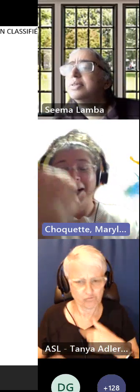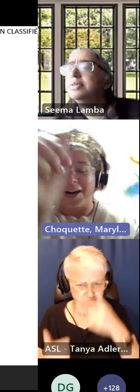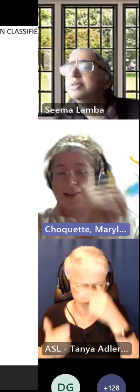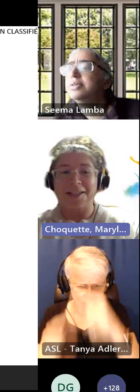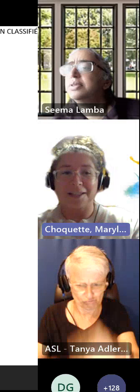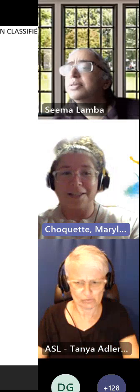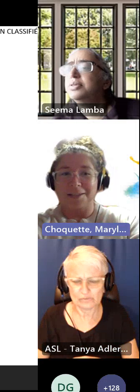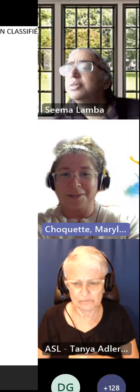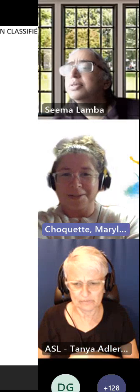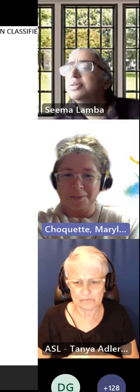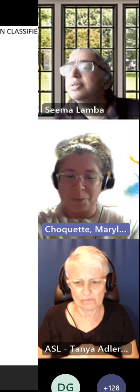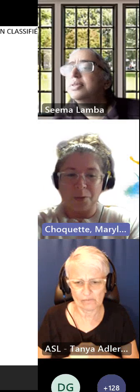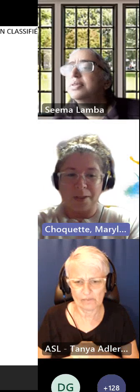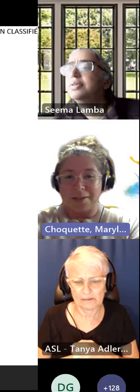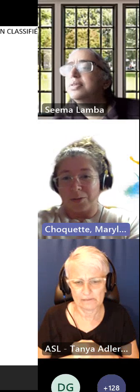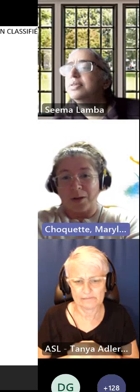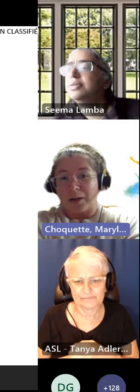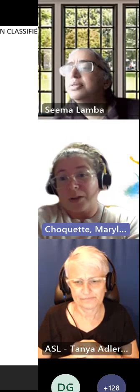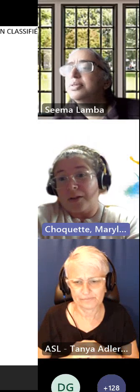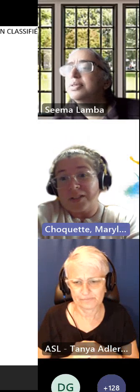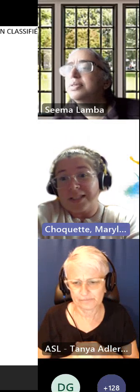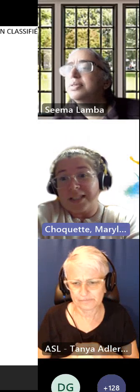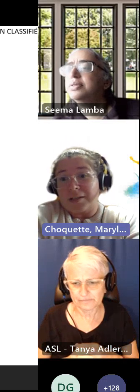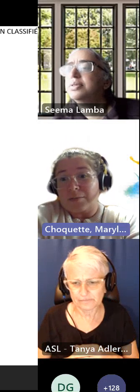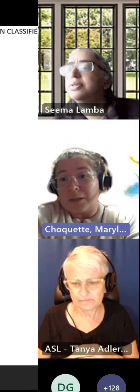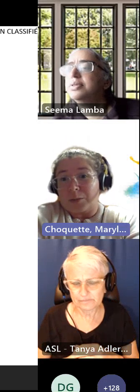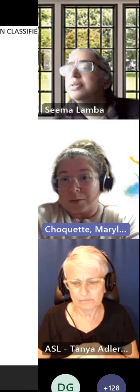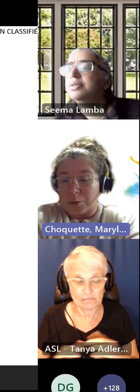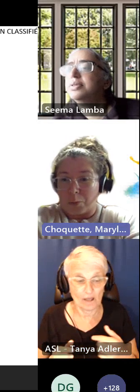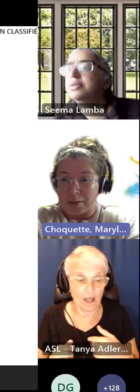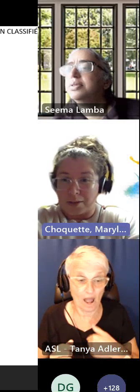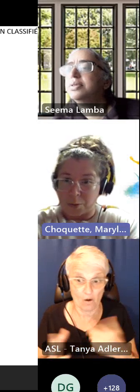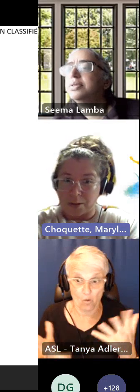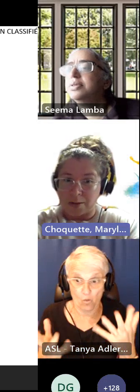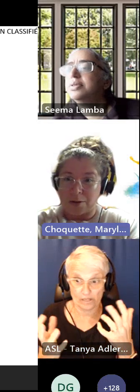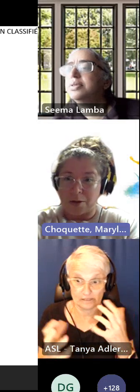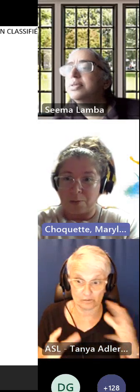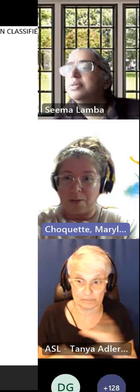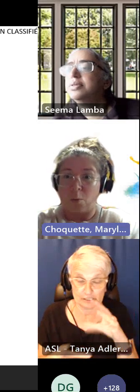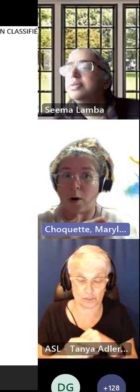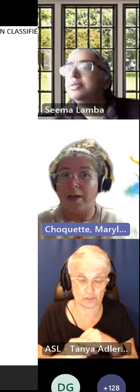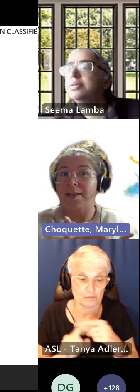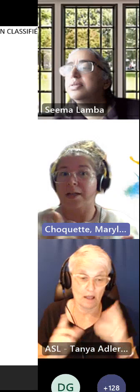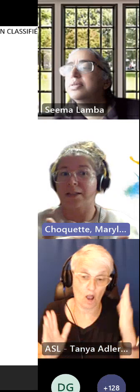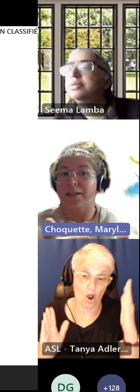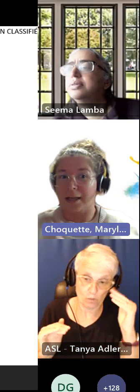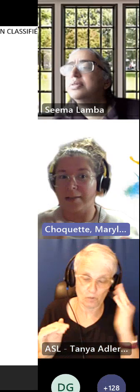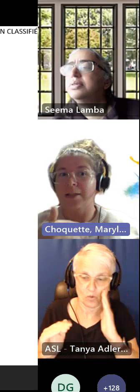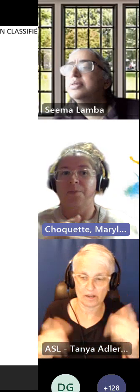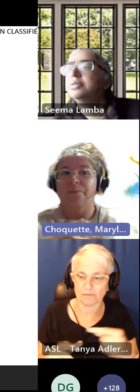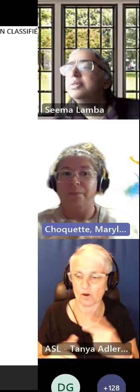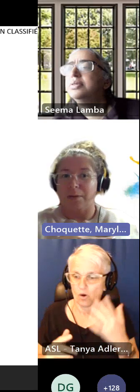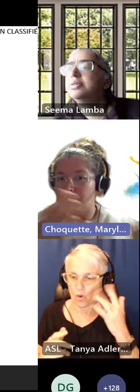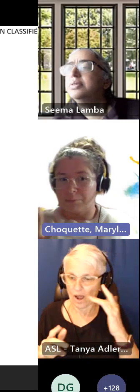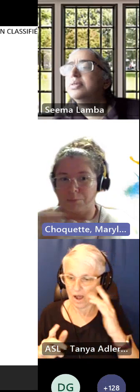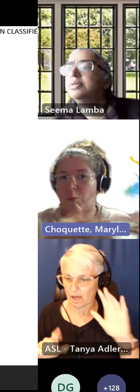take it in. I think for sure. So I would love to see it. I'm just hoping it's going to come, but why it's not done